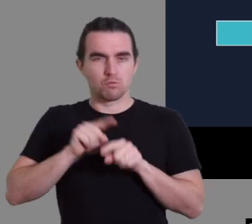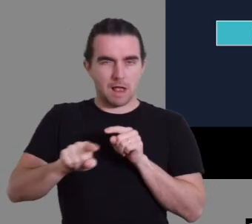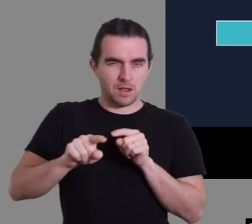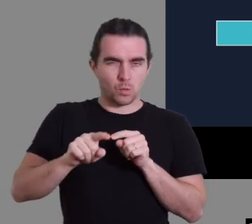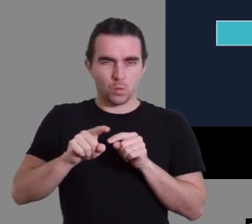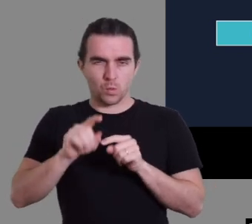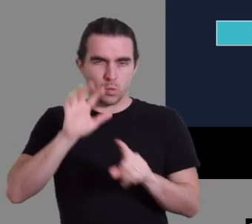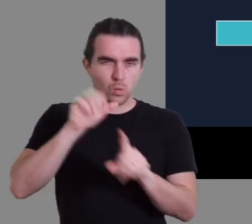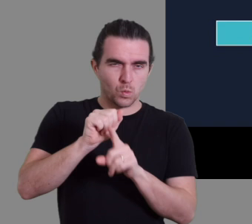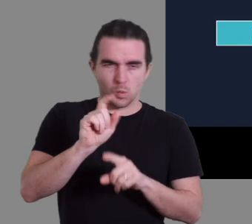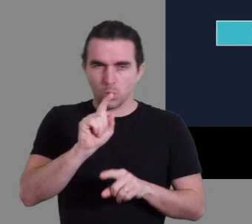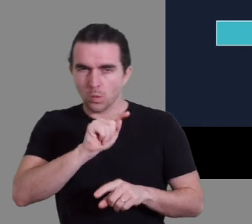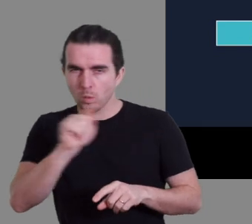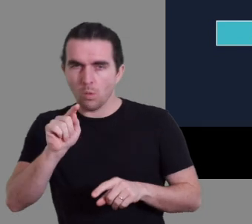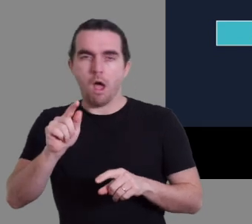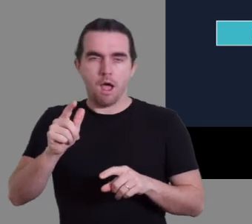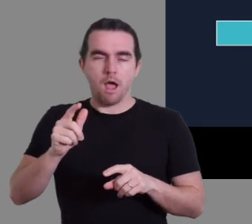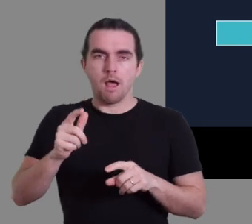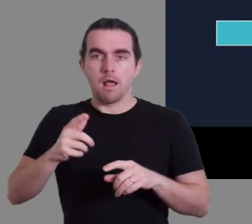they're looking for